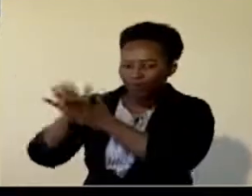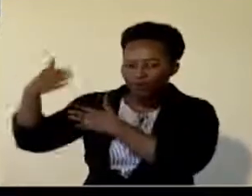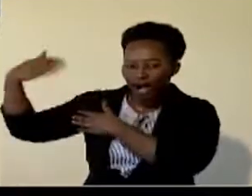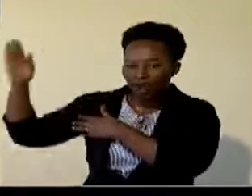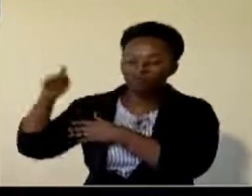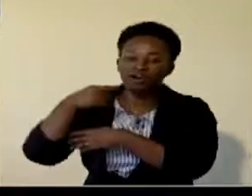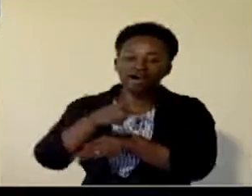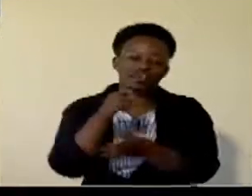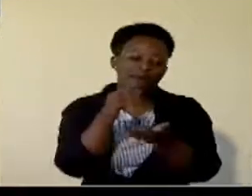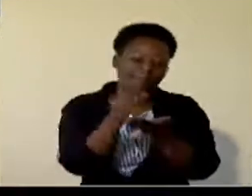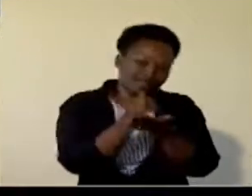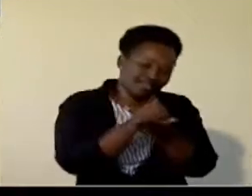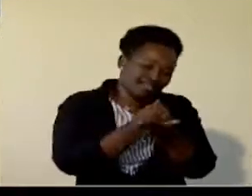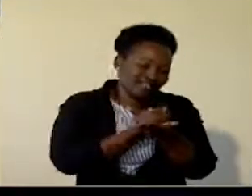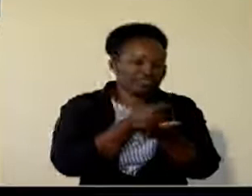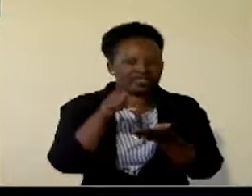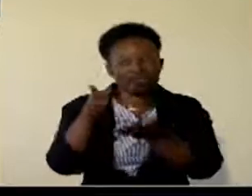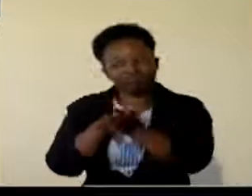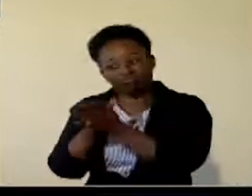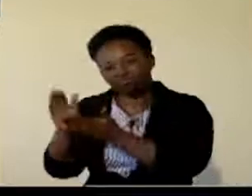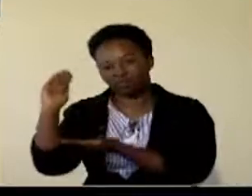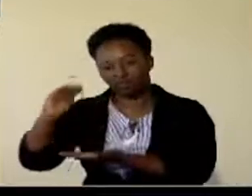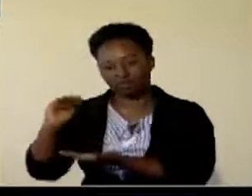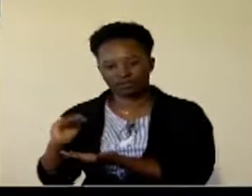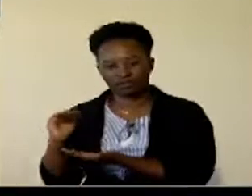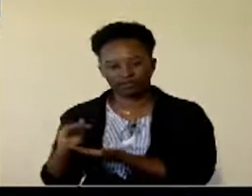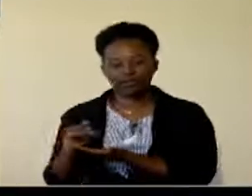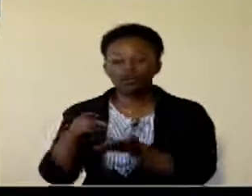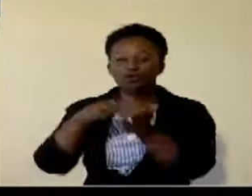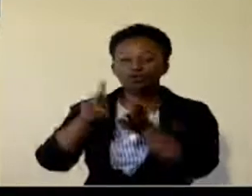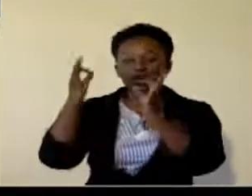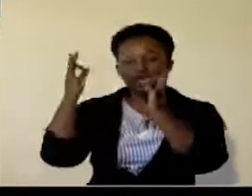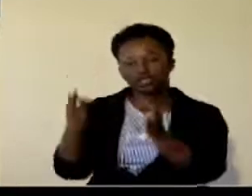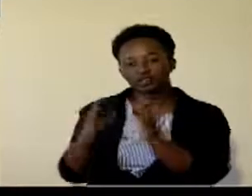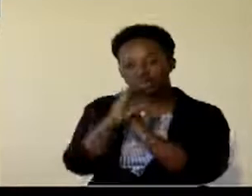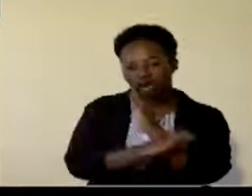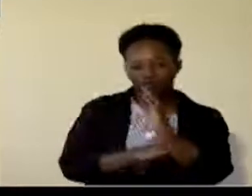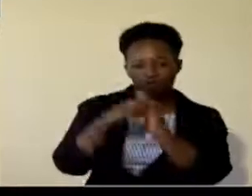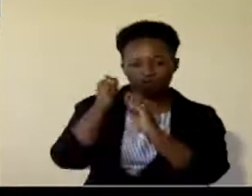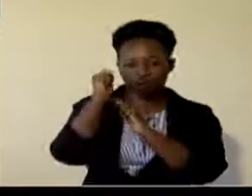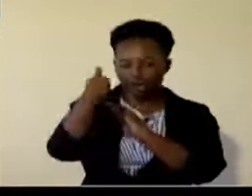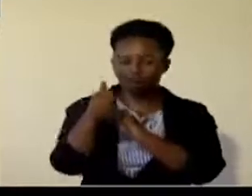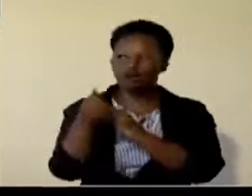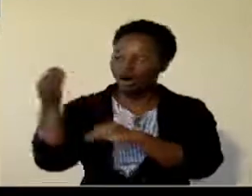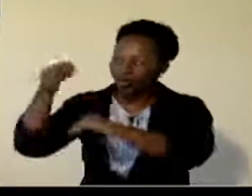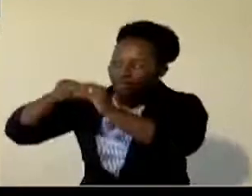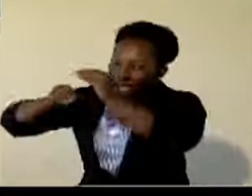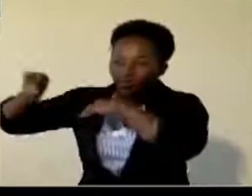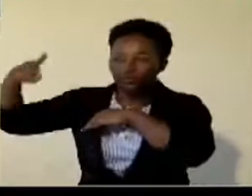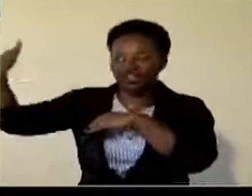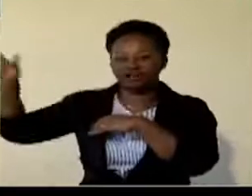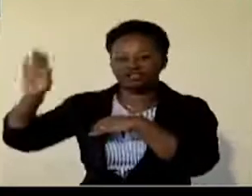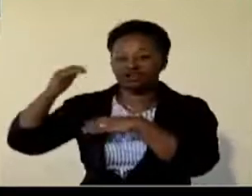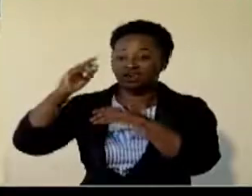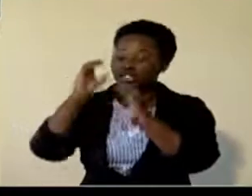be saved. The expenditure has reduced. Now, instead of buying, the country will export. And when it